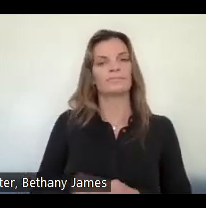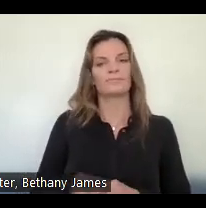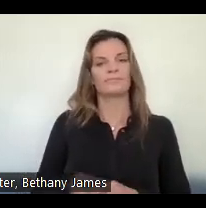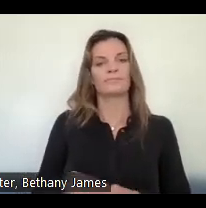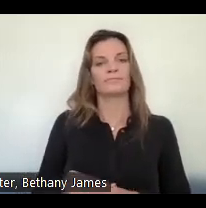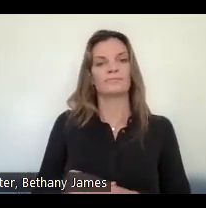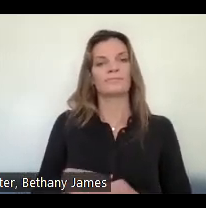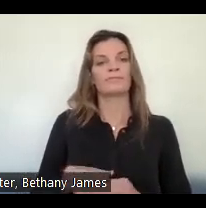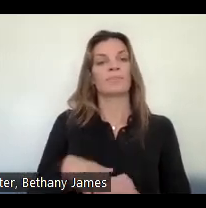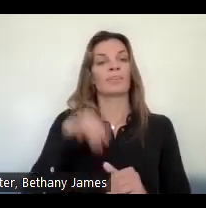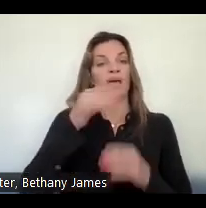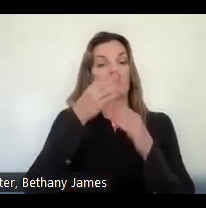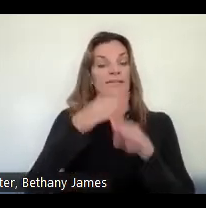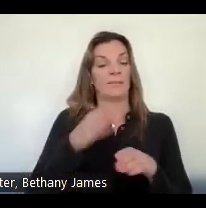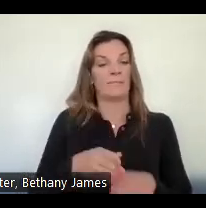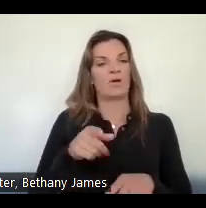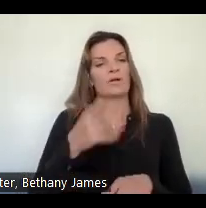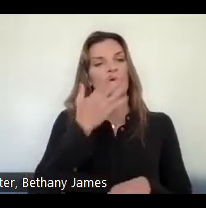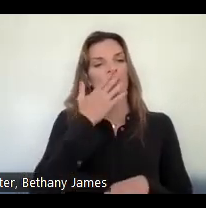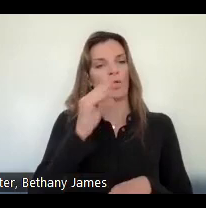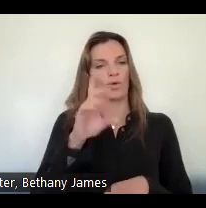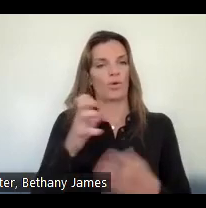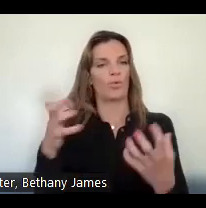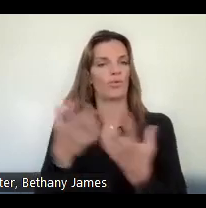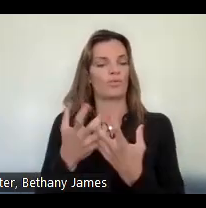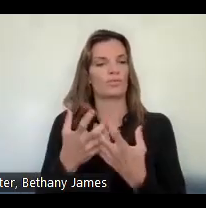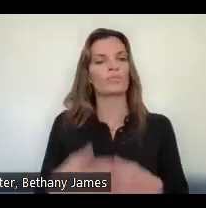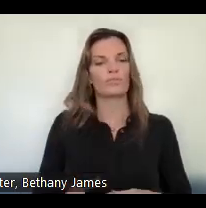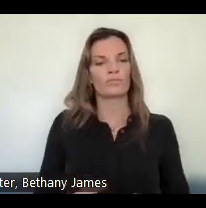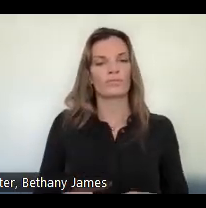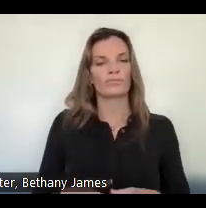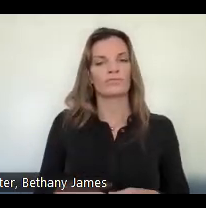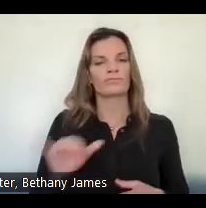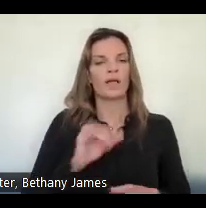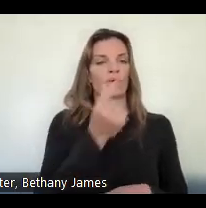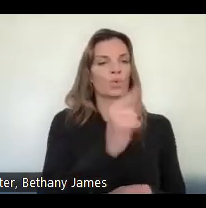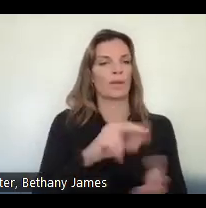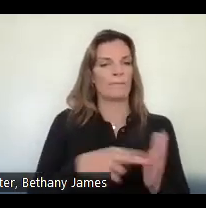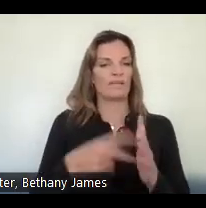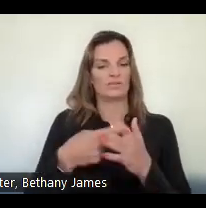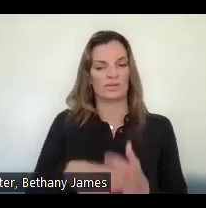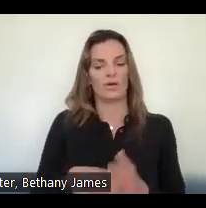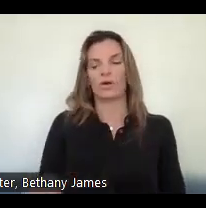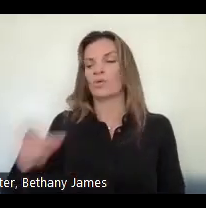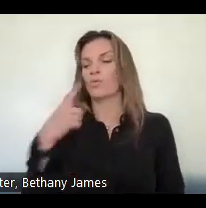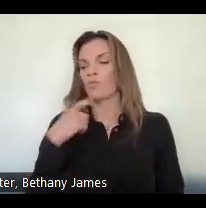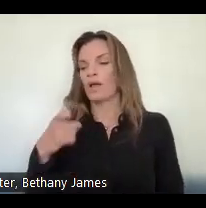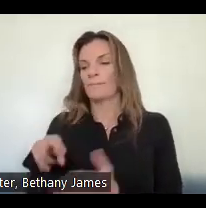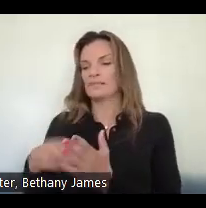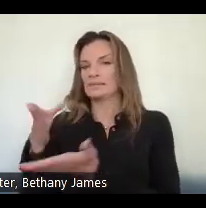of those subparts was color coded for easy reference. In this example, for green for start or red for stop.